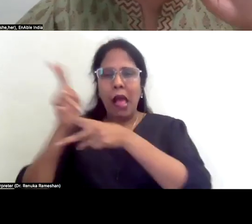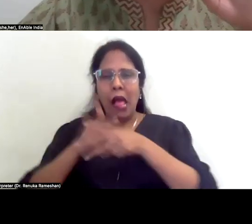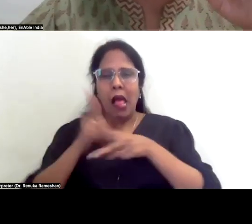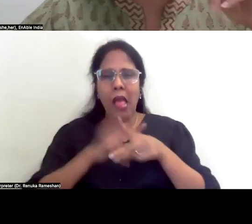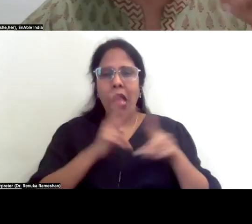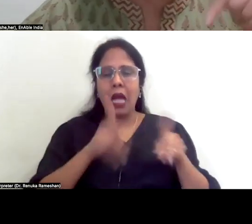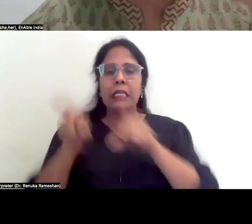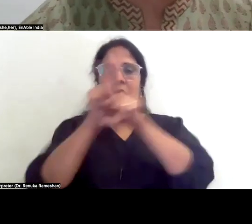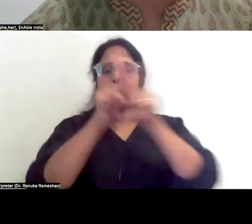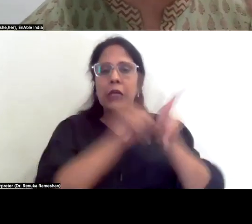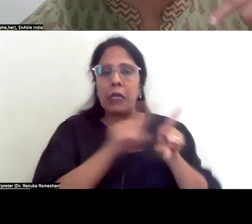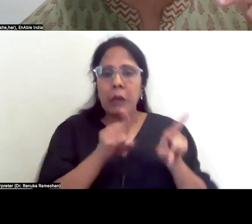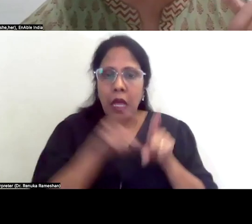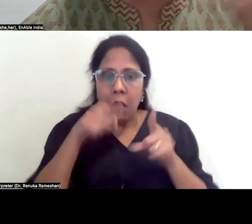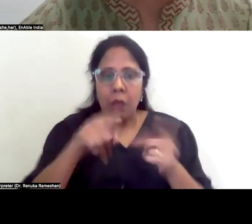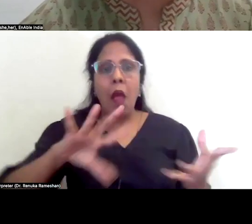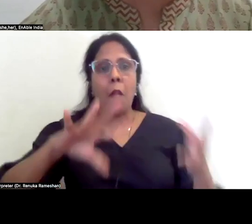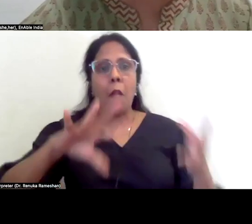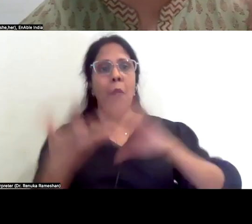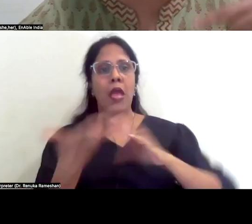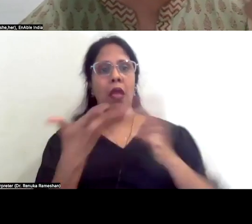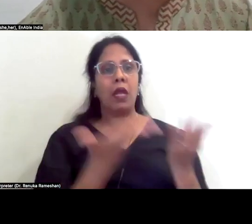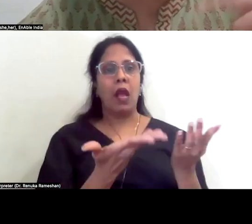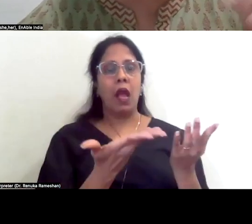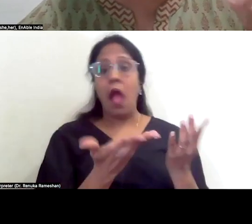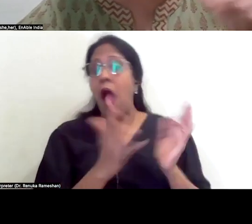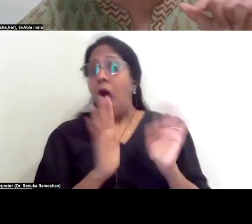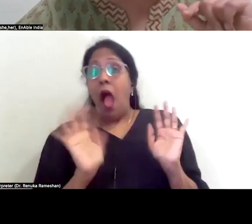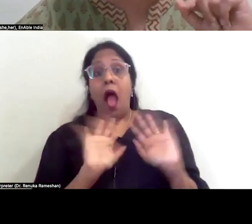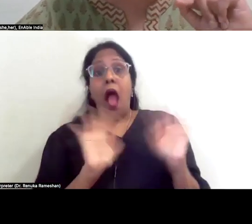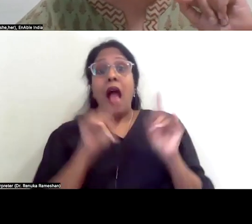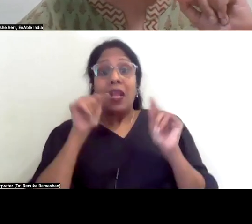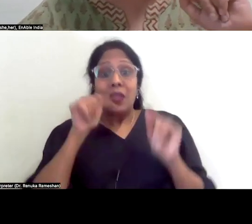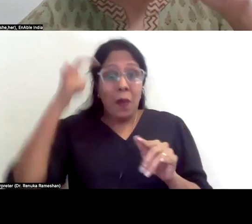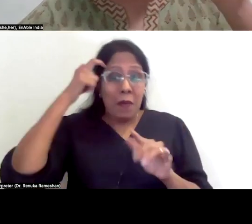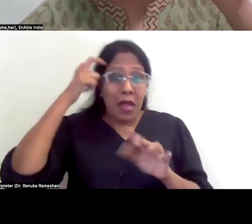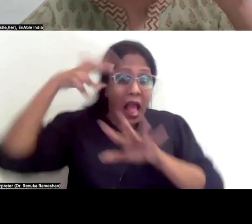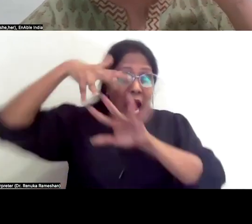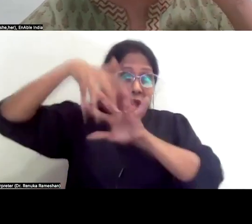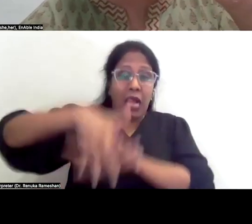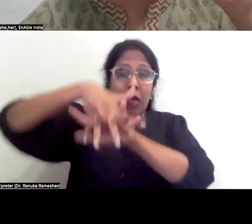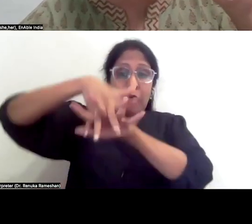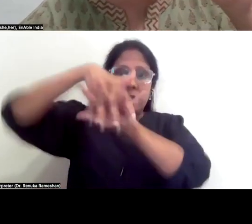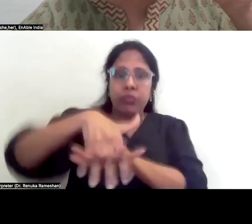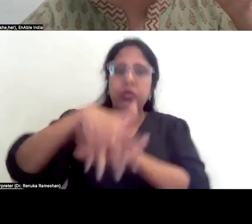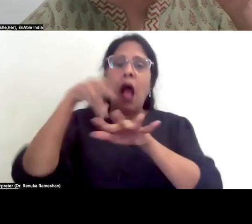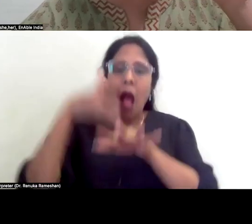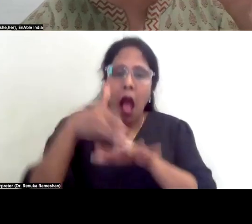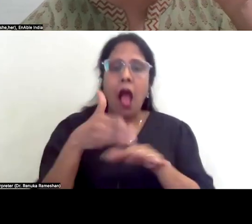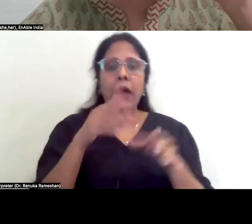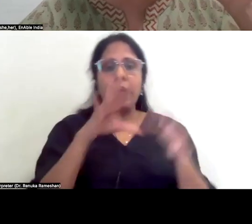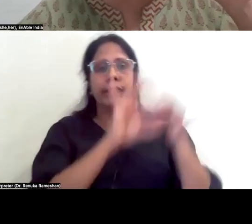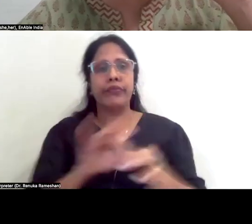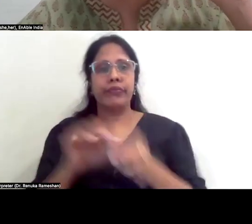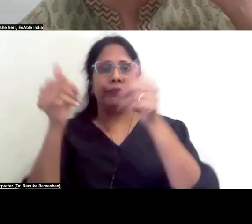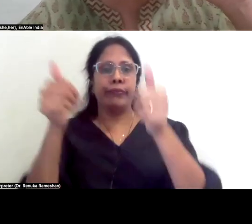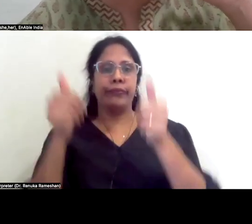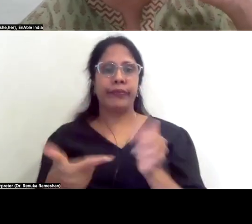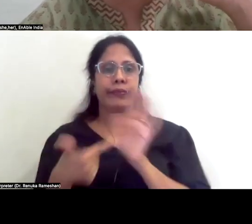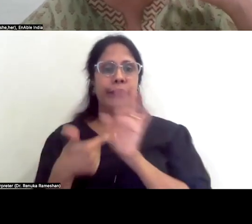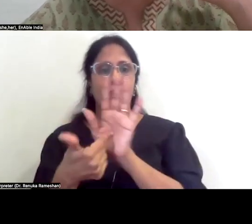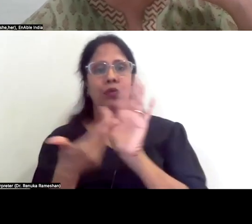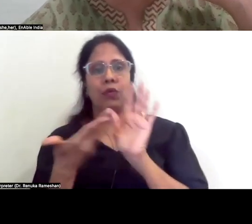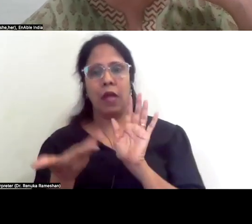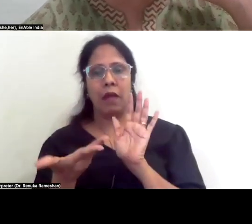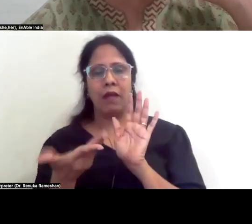no, it's the opposite. It's the mental models which are making these things to happen. And this is where we need to understand what